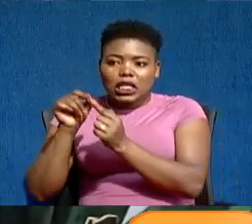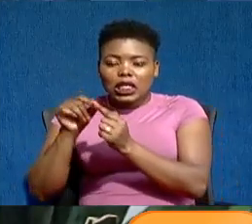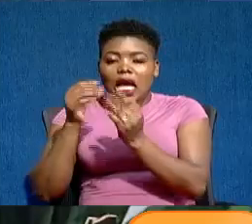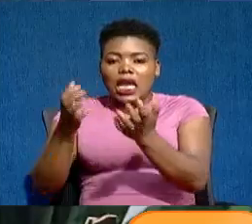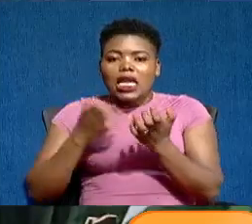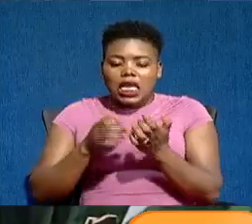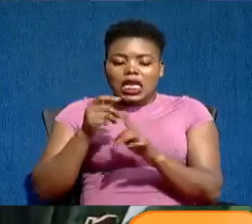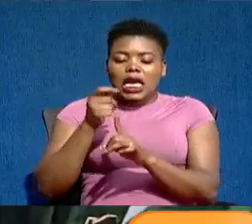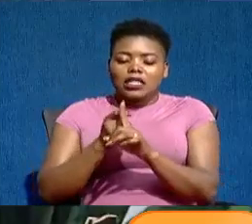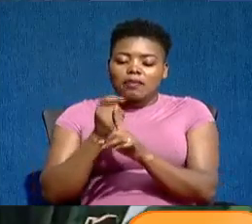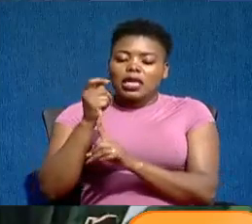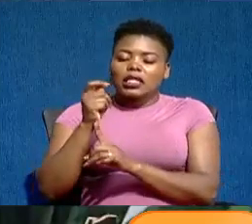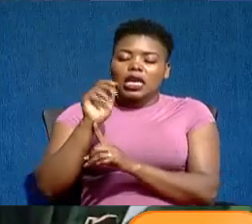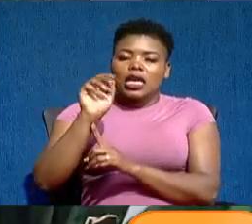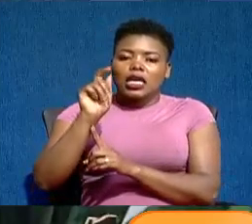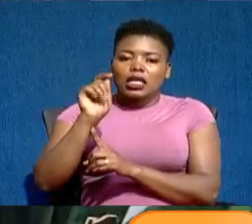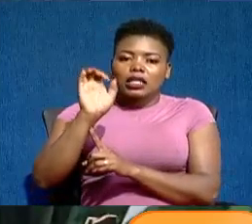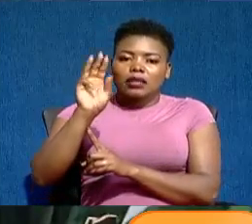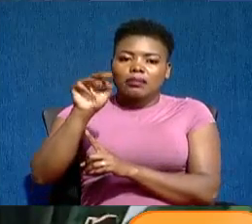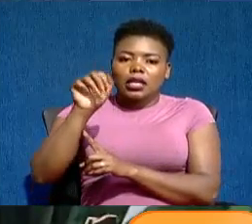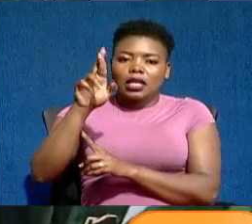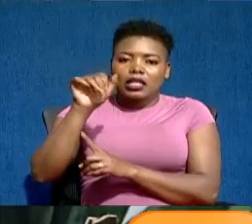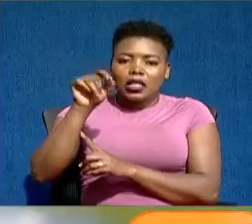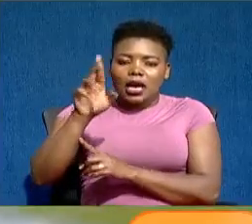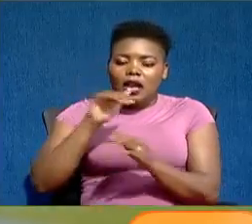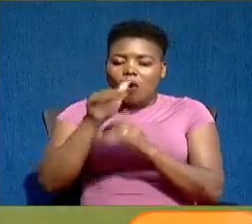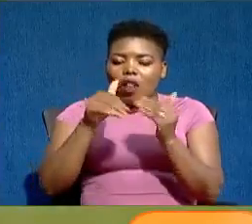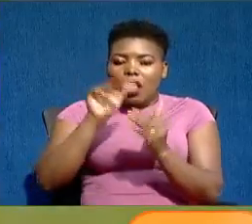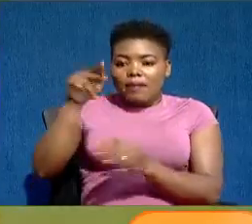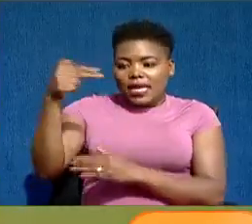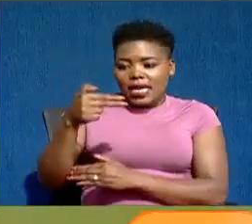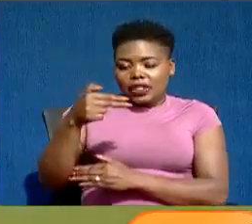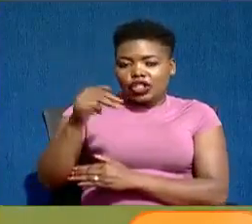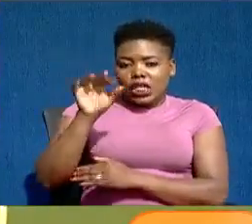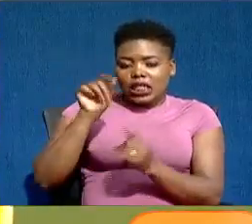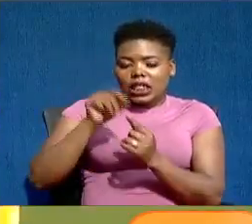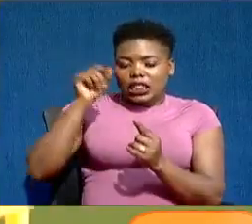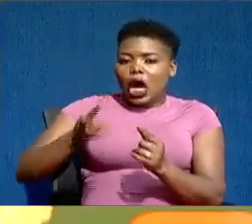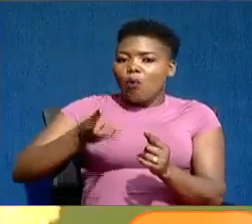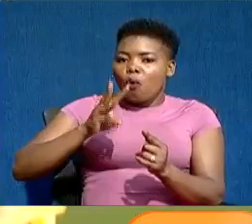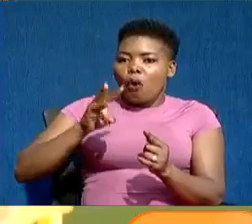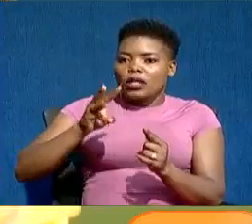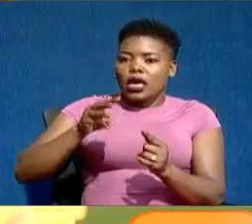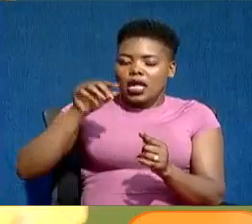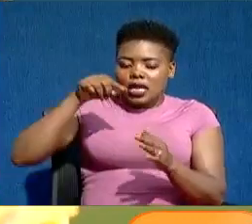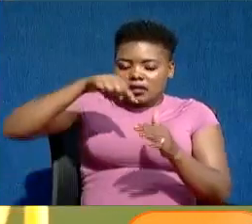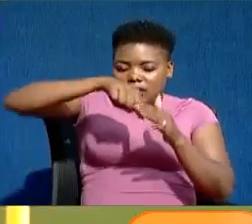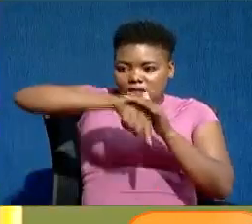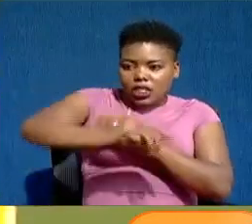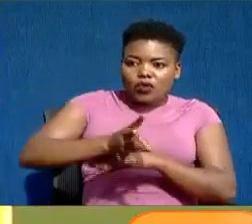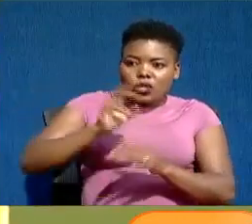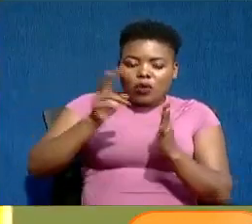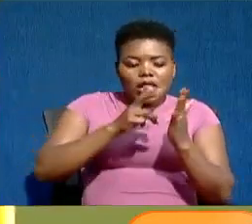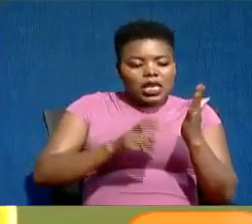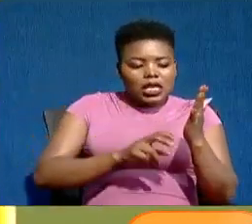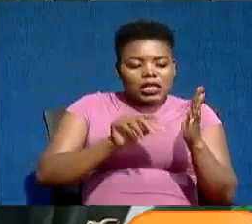temperature, alkalinity, pH, all those parameters that are needed. This farmer takes the water sensor, dips it in water, it will read